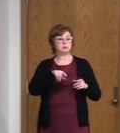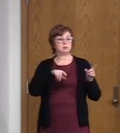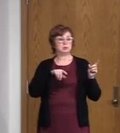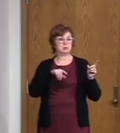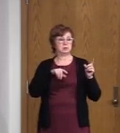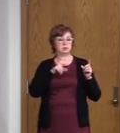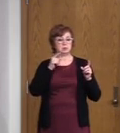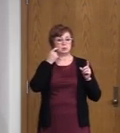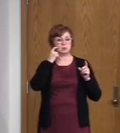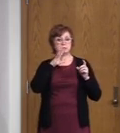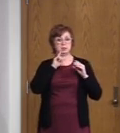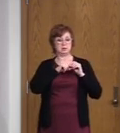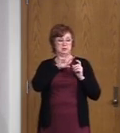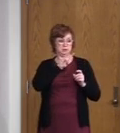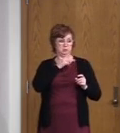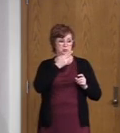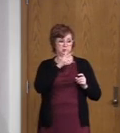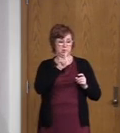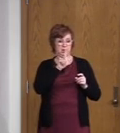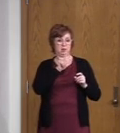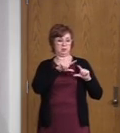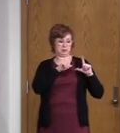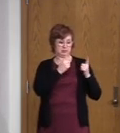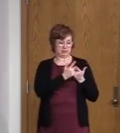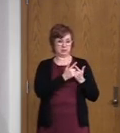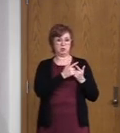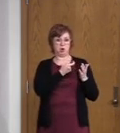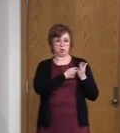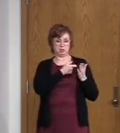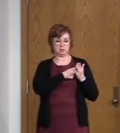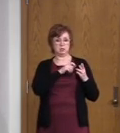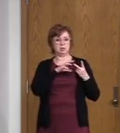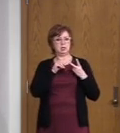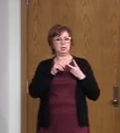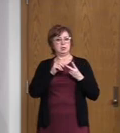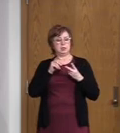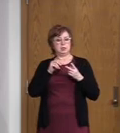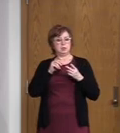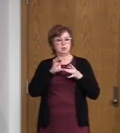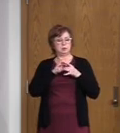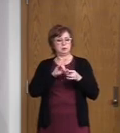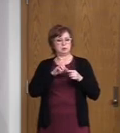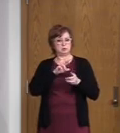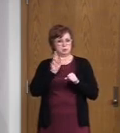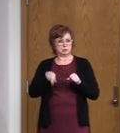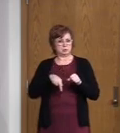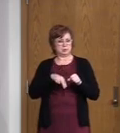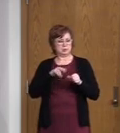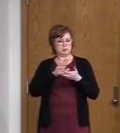to the discussions with the WHL and where we're at in terms of a hub city.